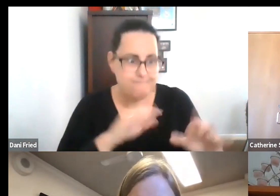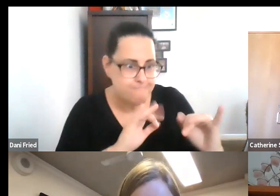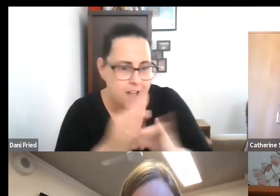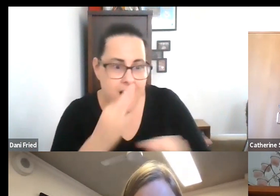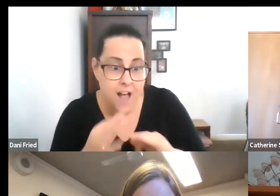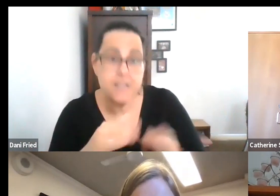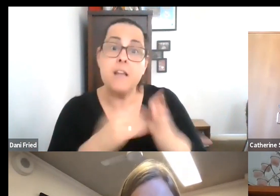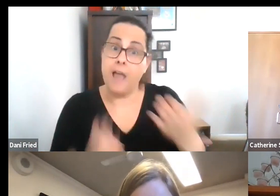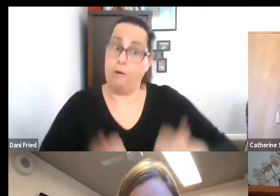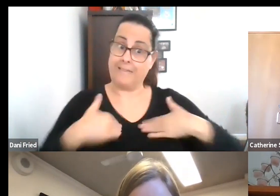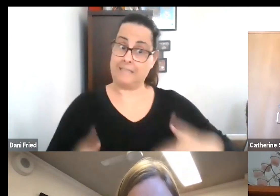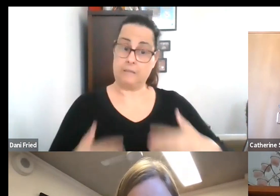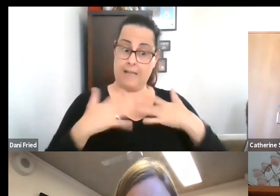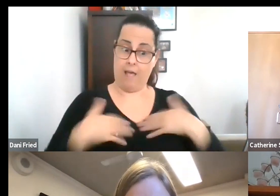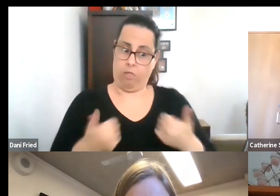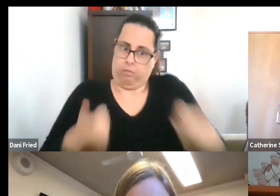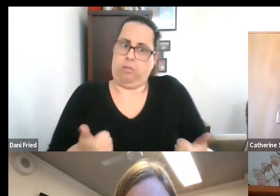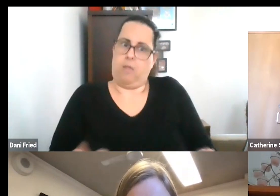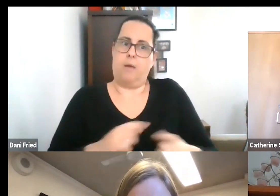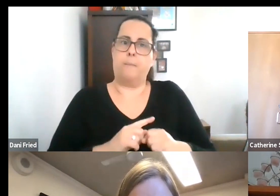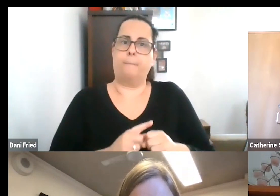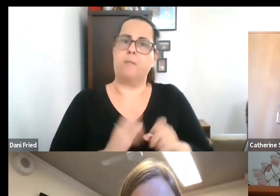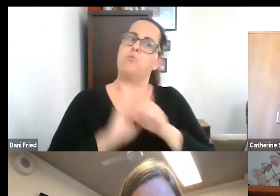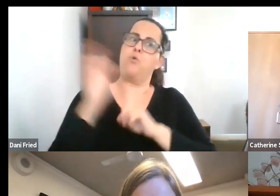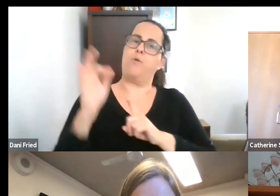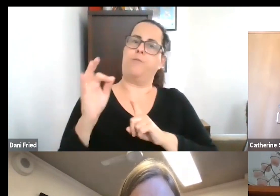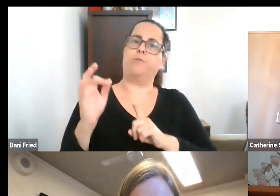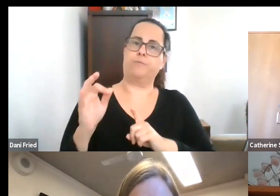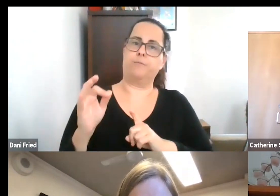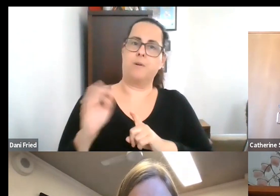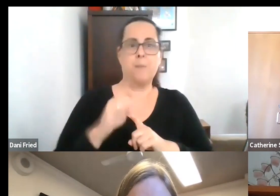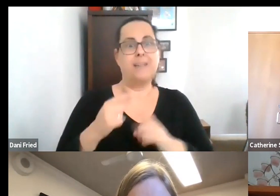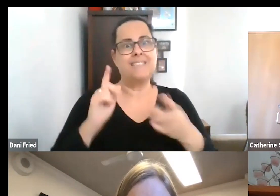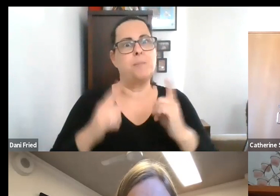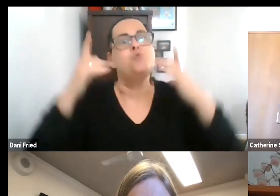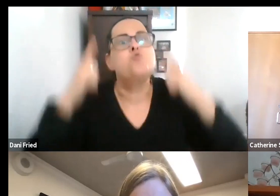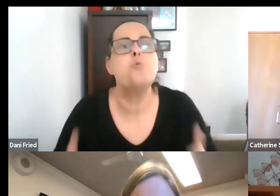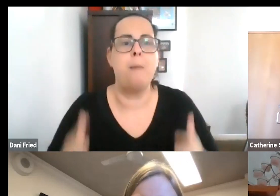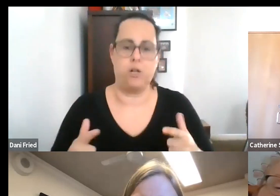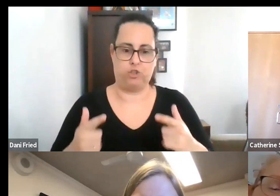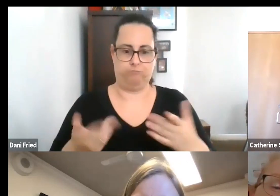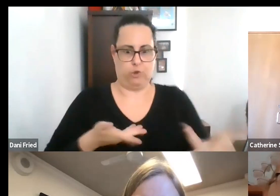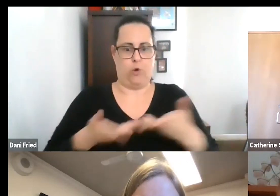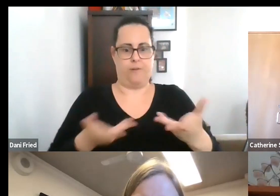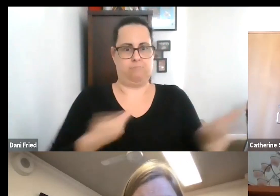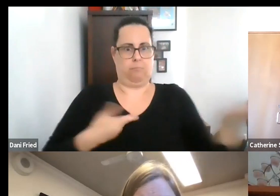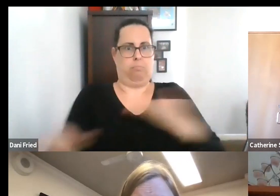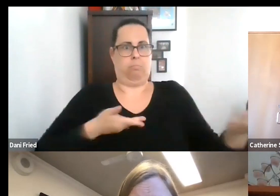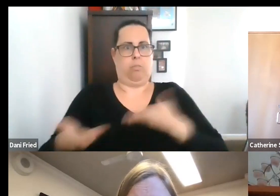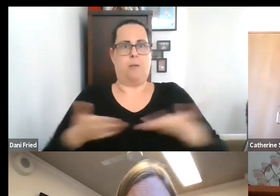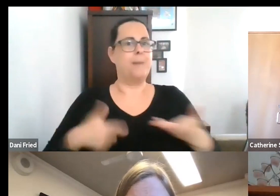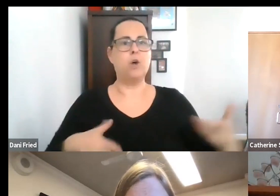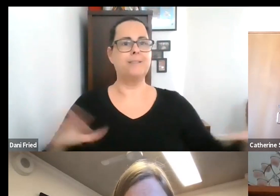now being addressed. And so, so they sometimes were overserviced in terms of,